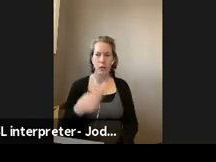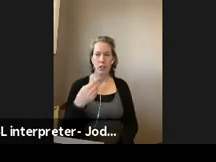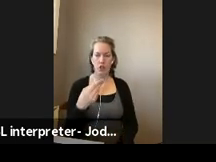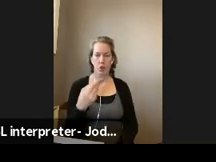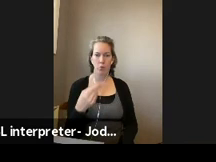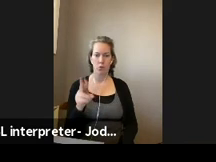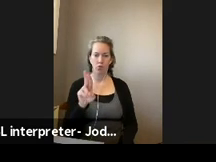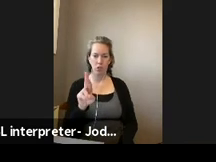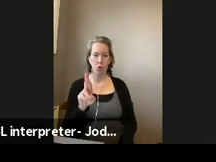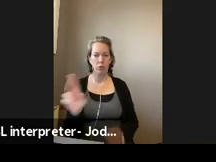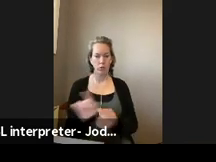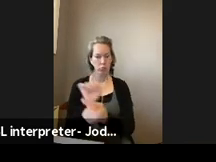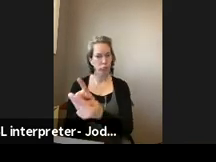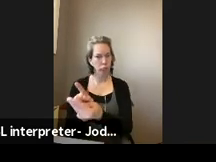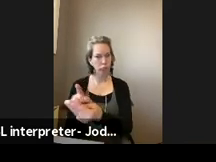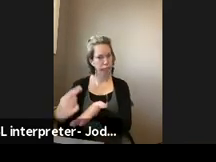Thank you. Thank you.